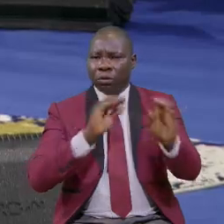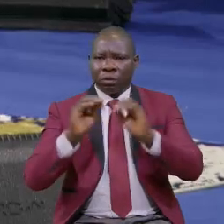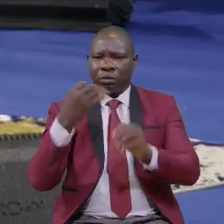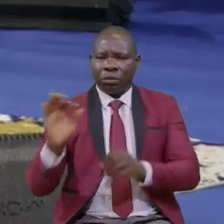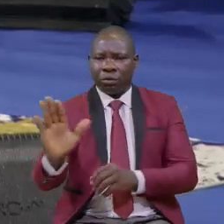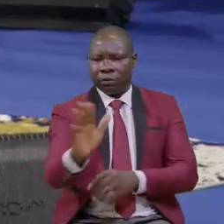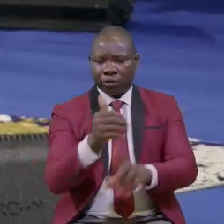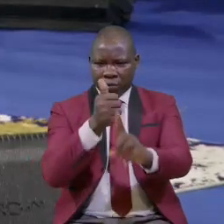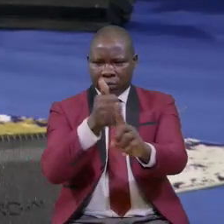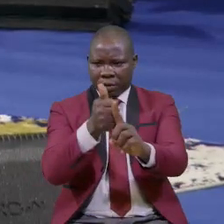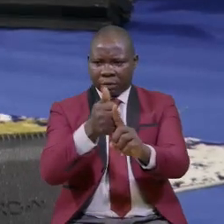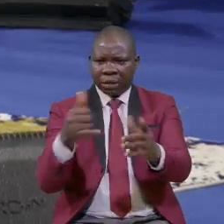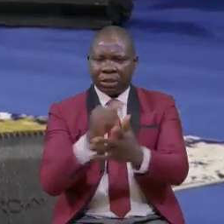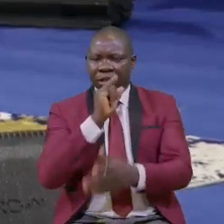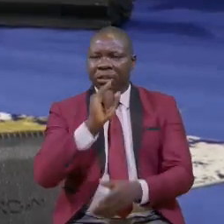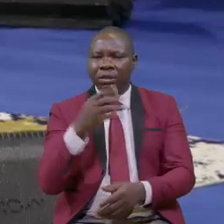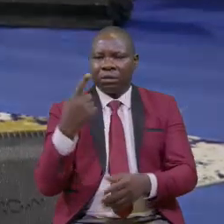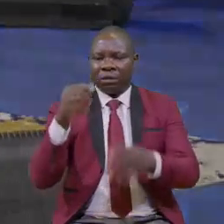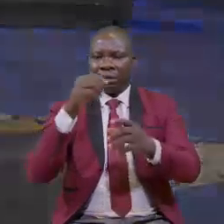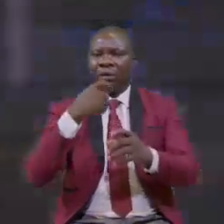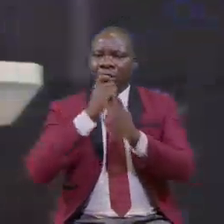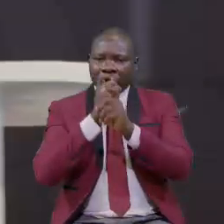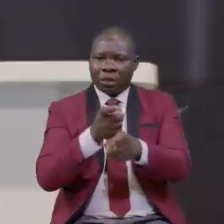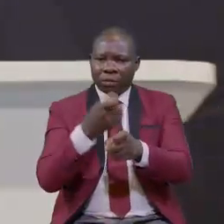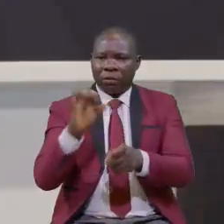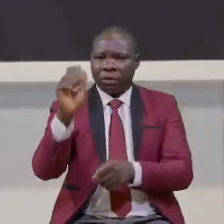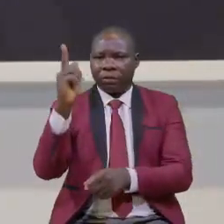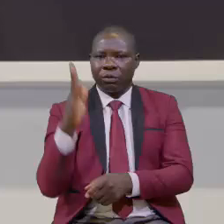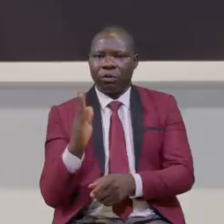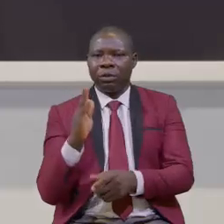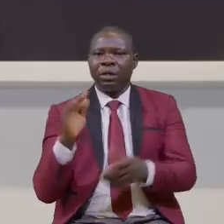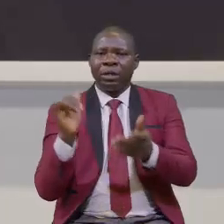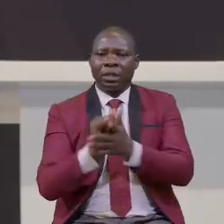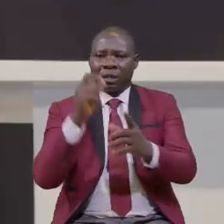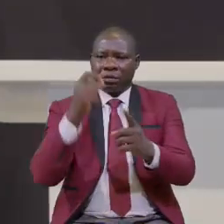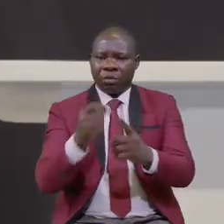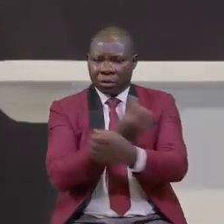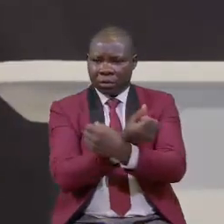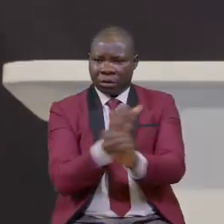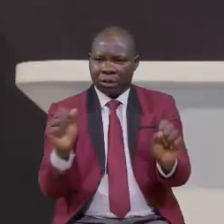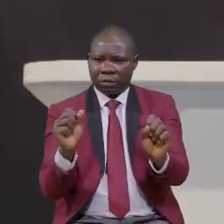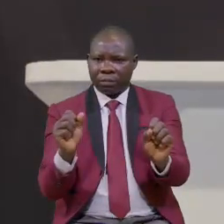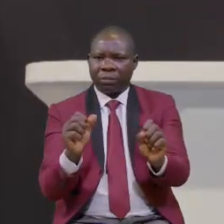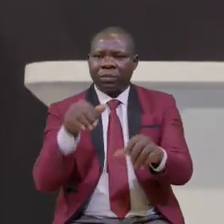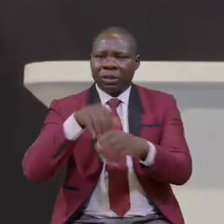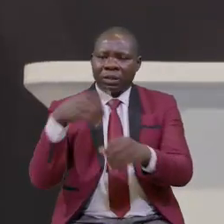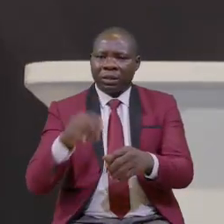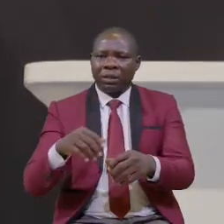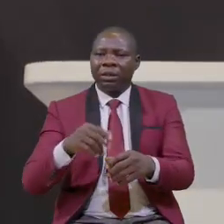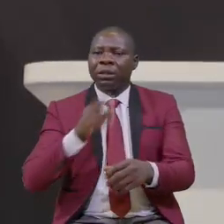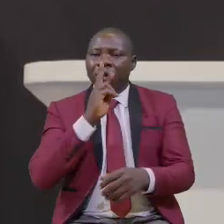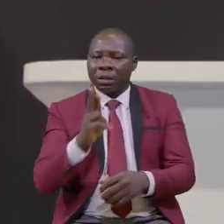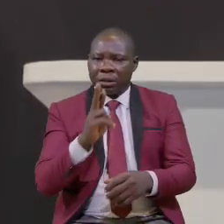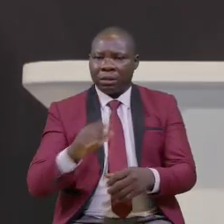yourselves. It is the gift of God. That word saved in the original